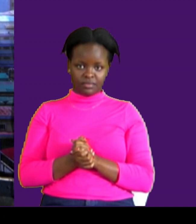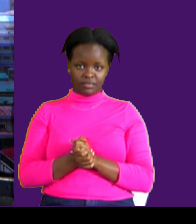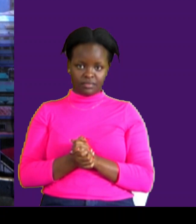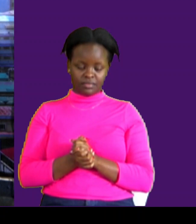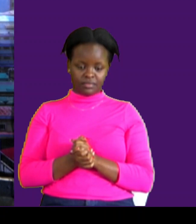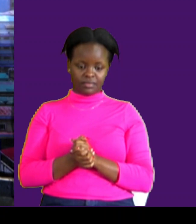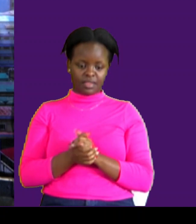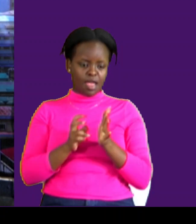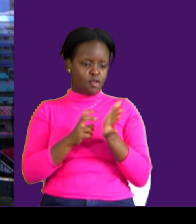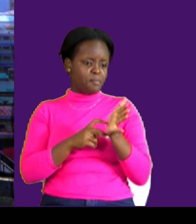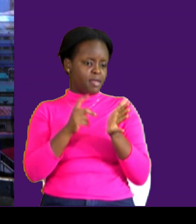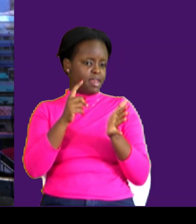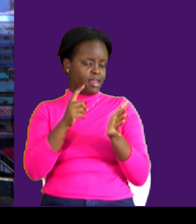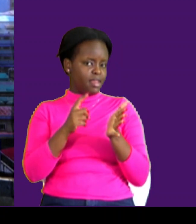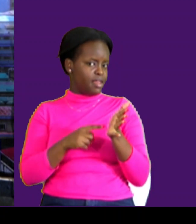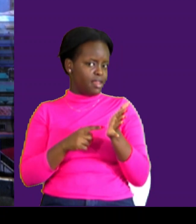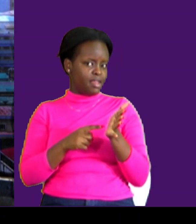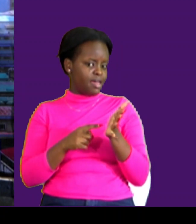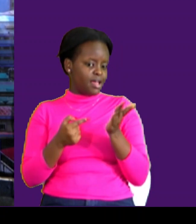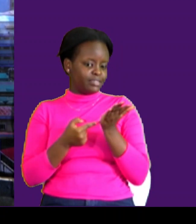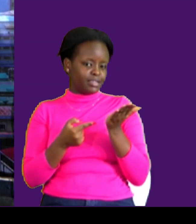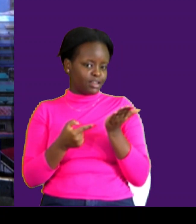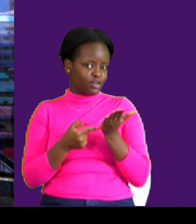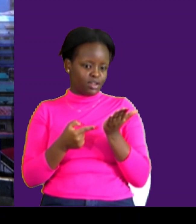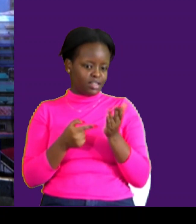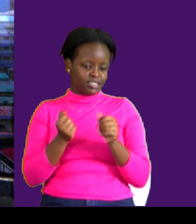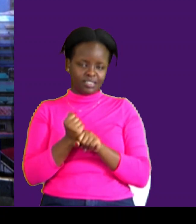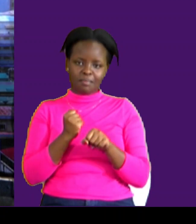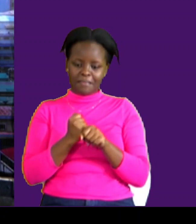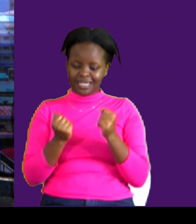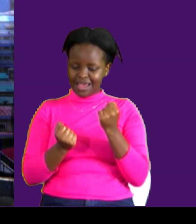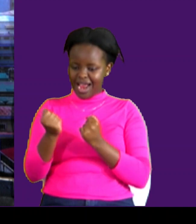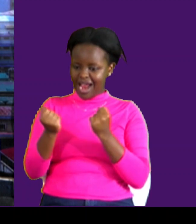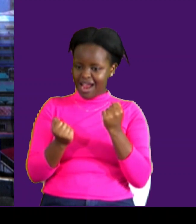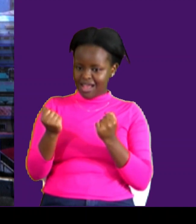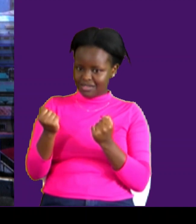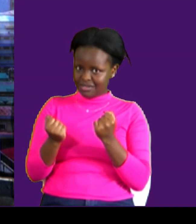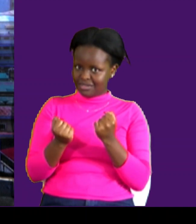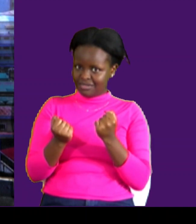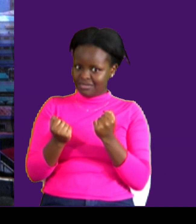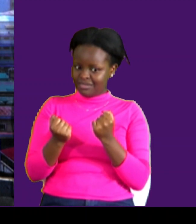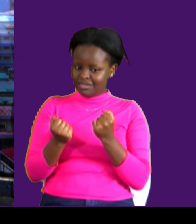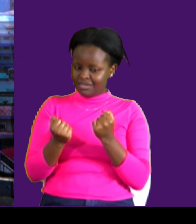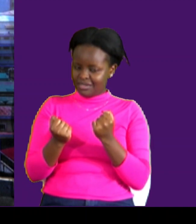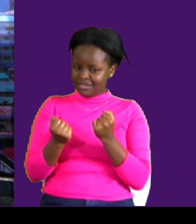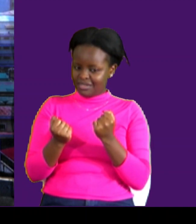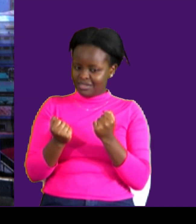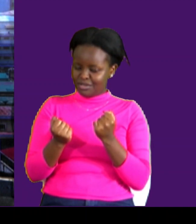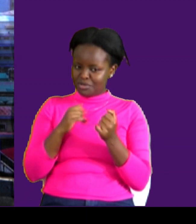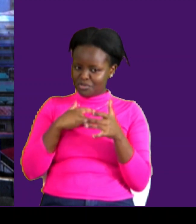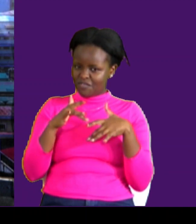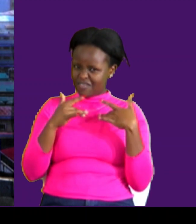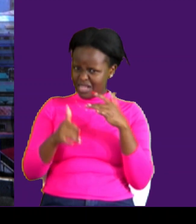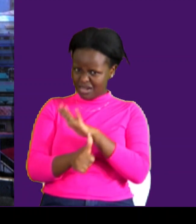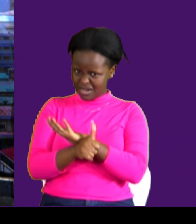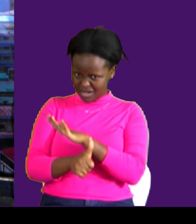Okay, so you mean the technology has made even cars to sense if there is danger? Yeah,